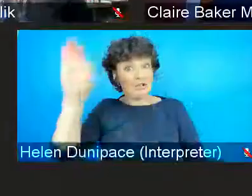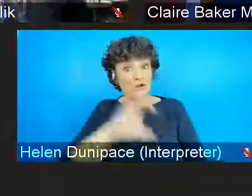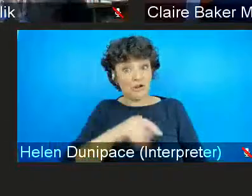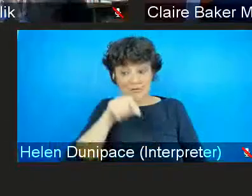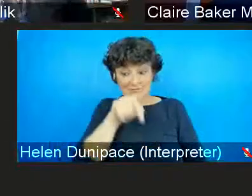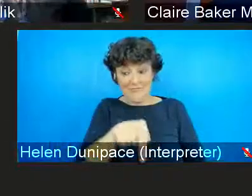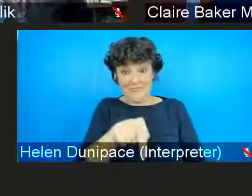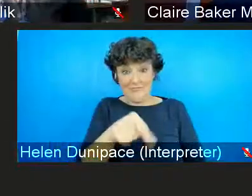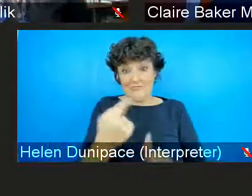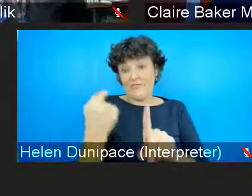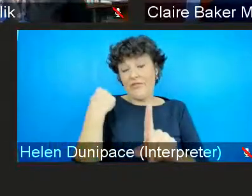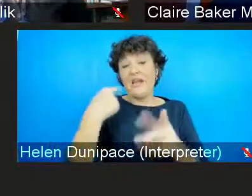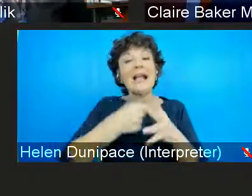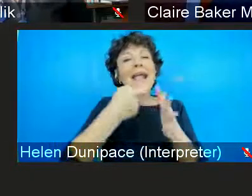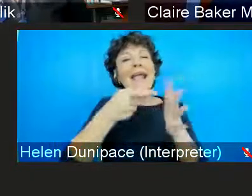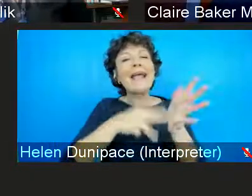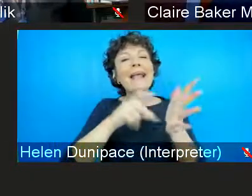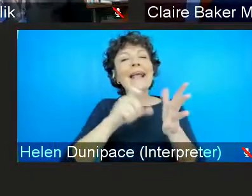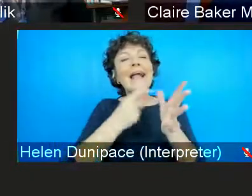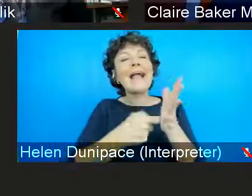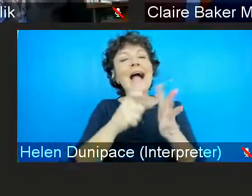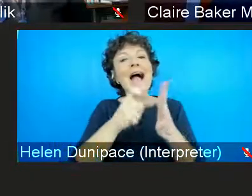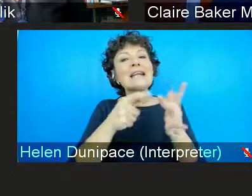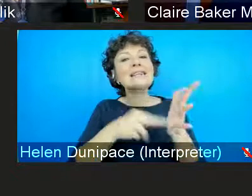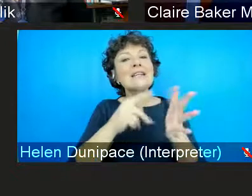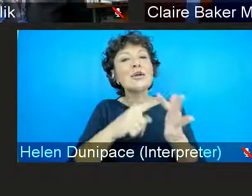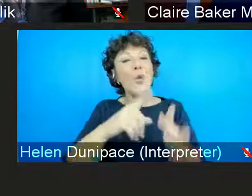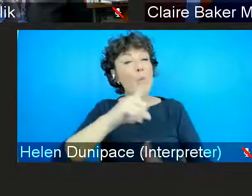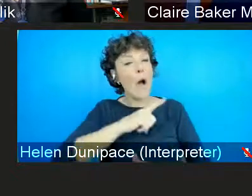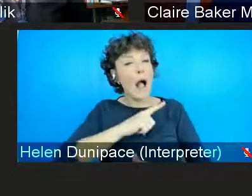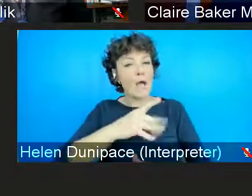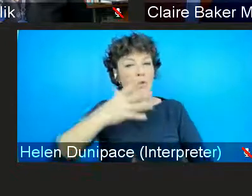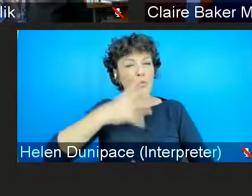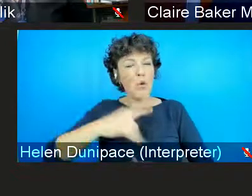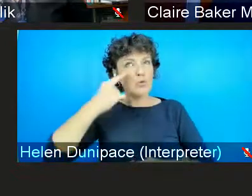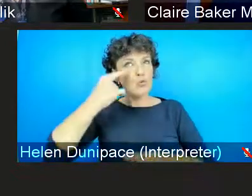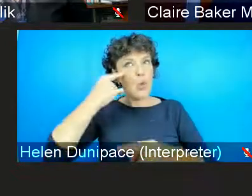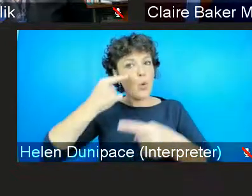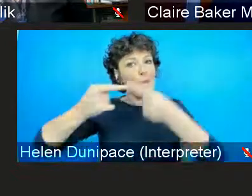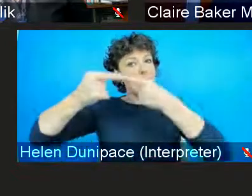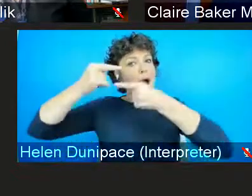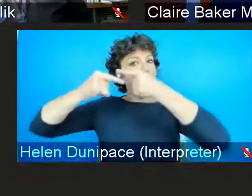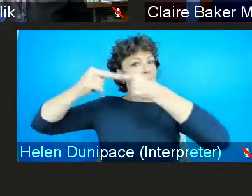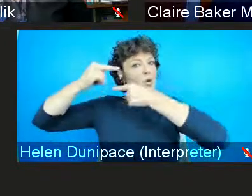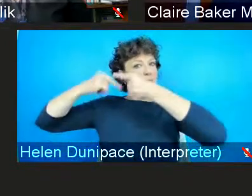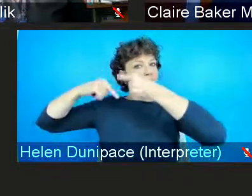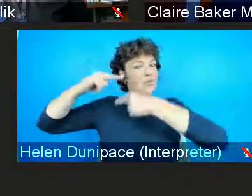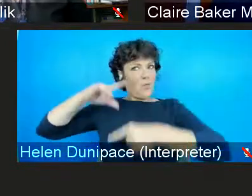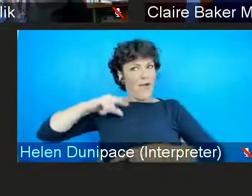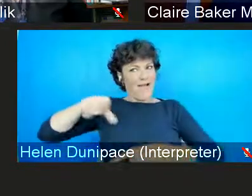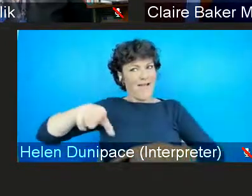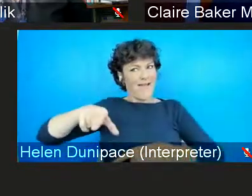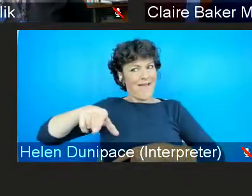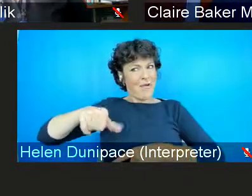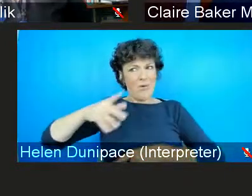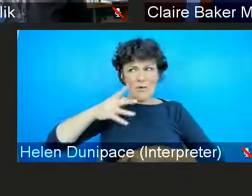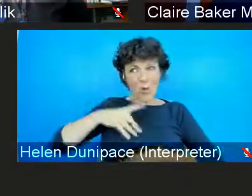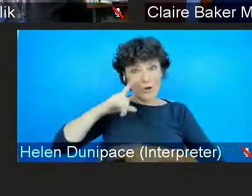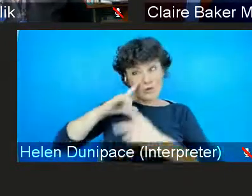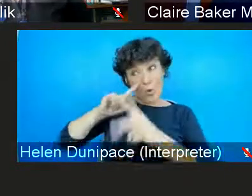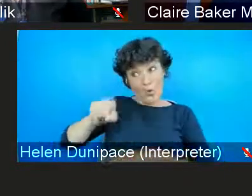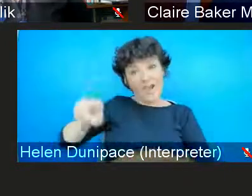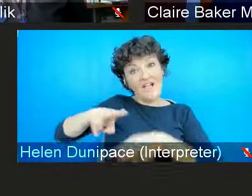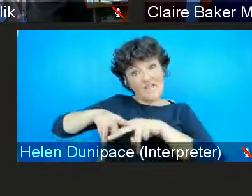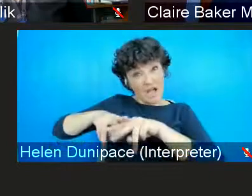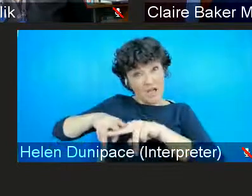Trust in Kincardine, because we wanted to take a careful look backwards at how unjust transitions take place. And we learned